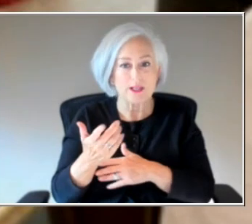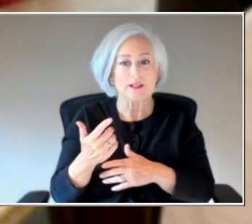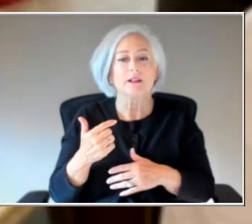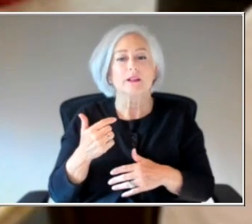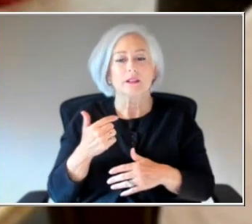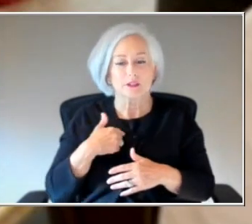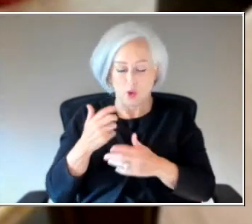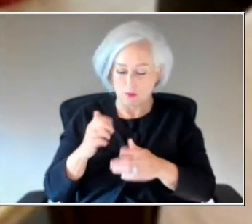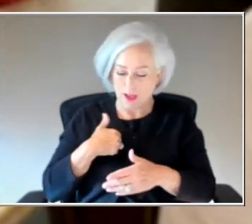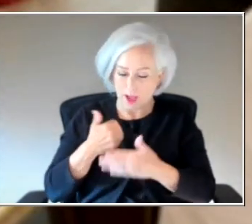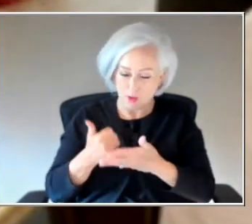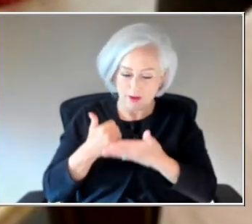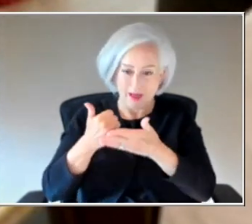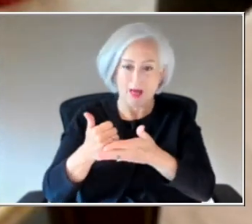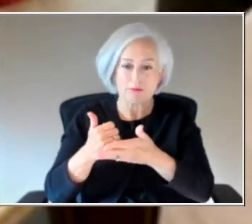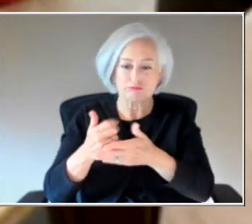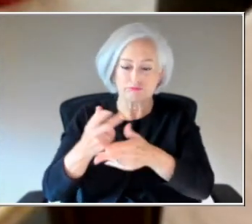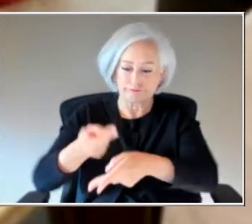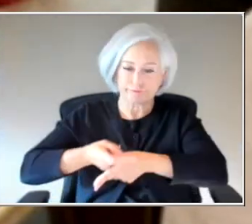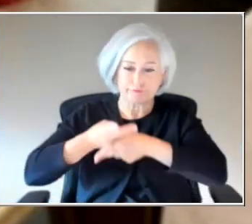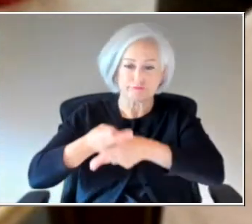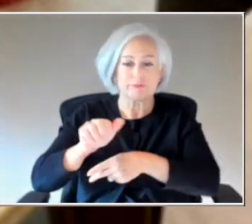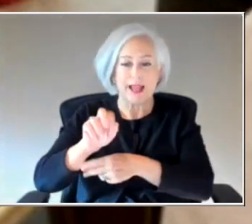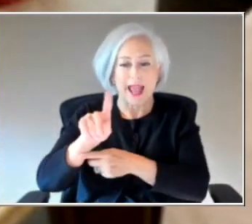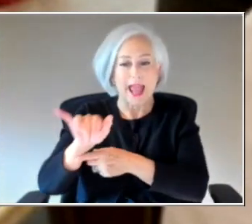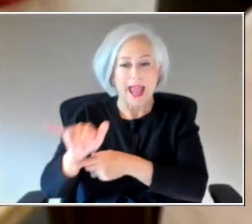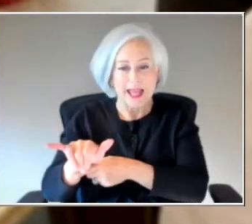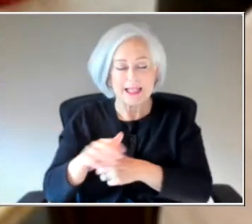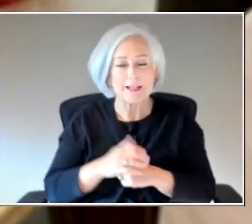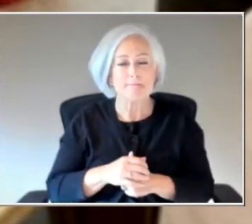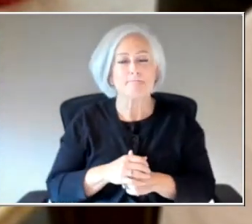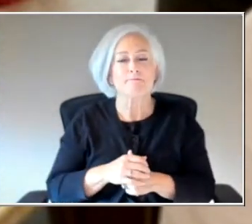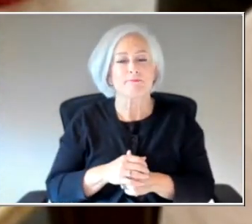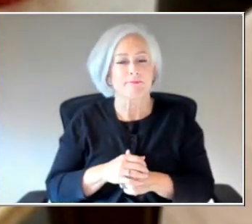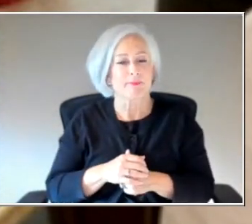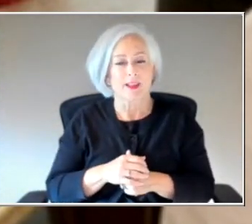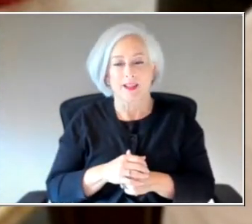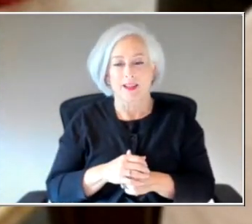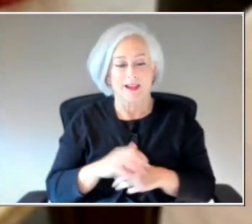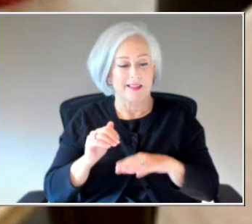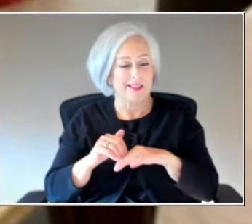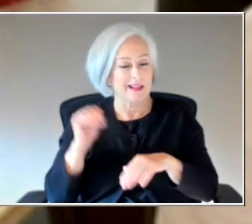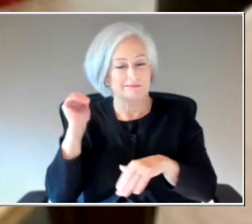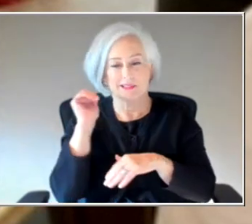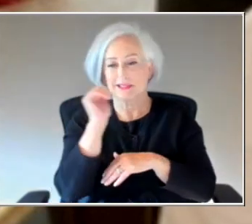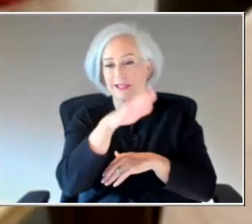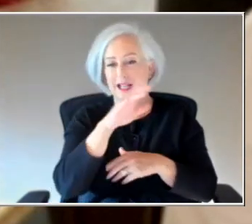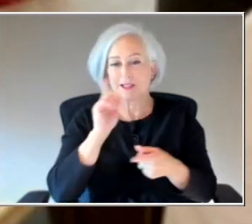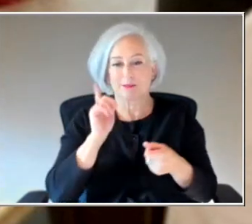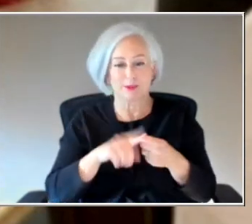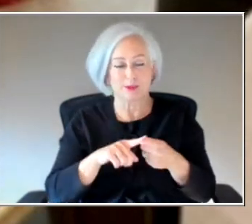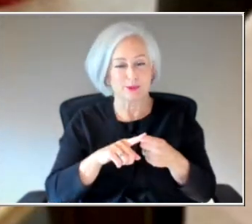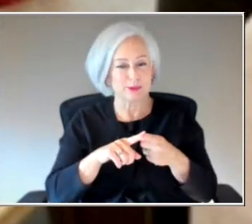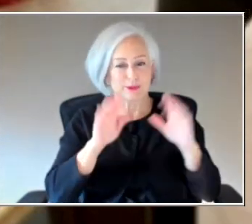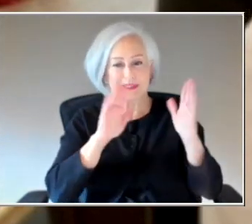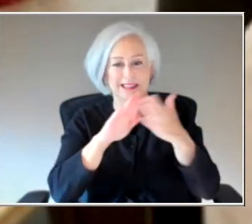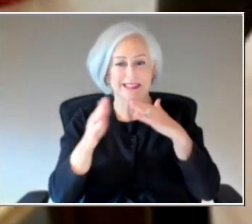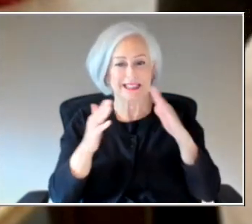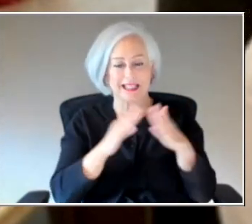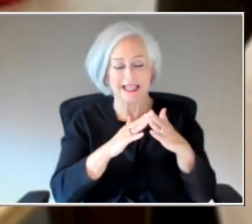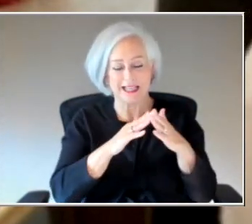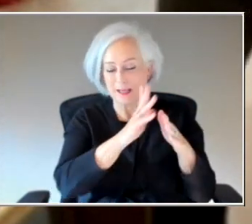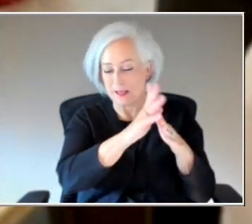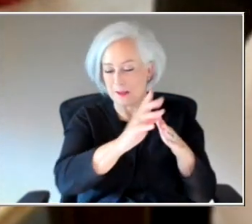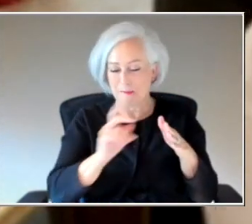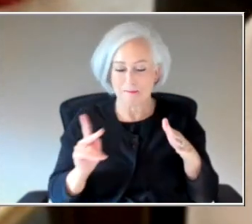Addie ready and everything for that, and then would send them off to the city, and then would come home, and